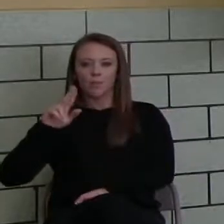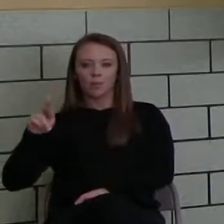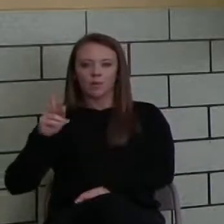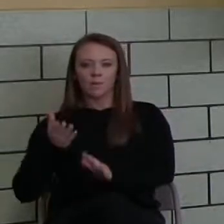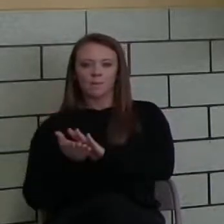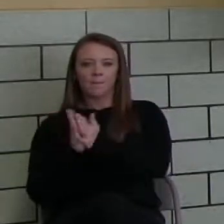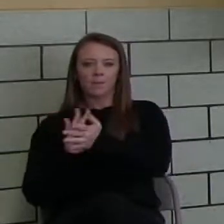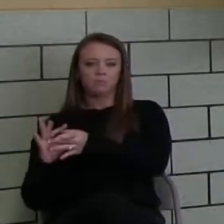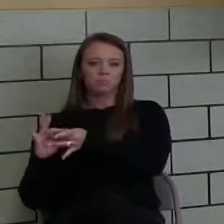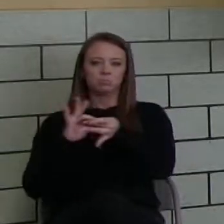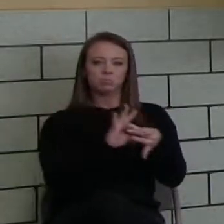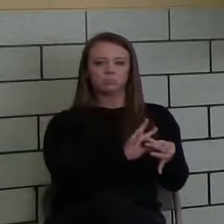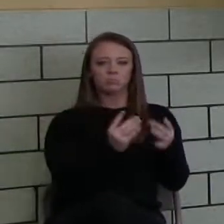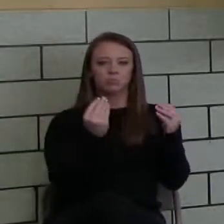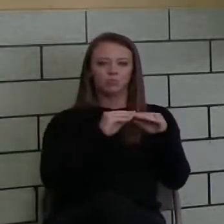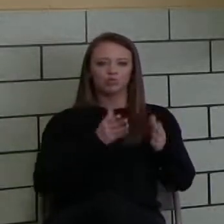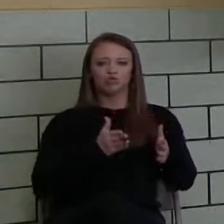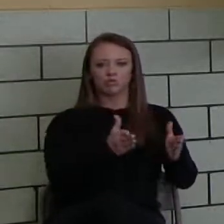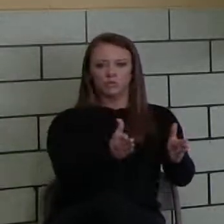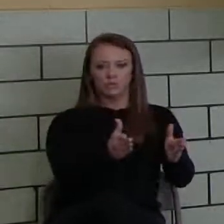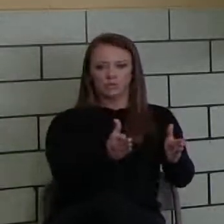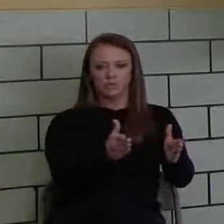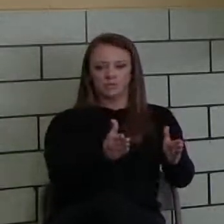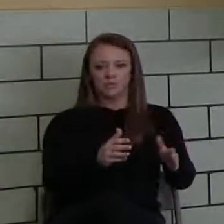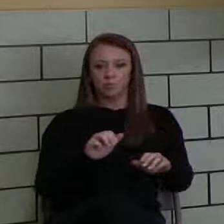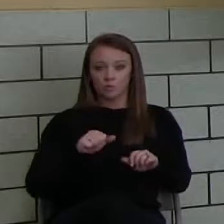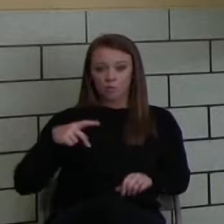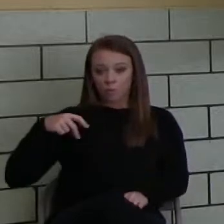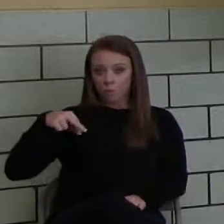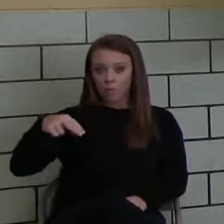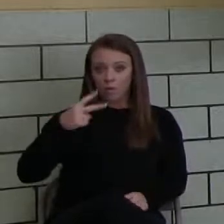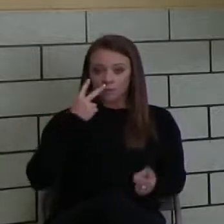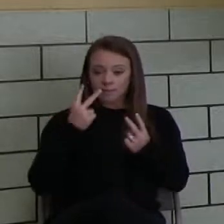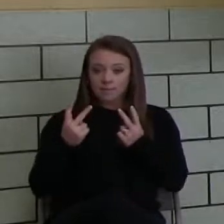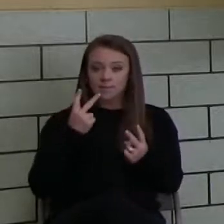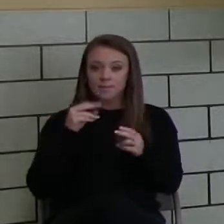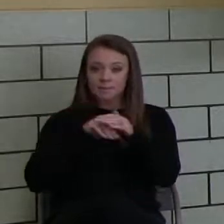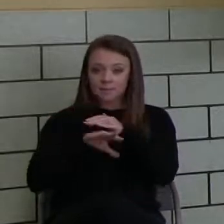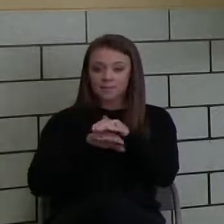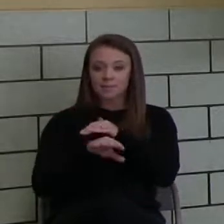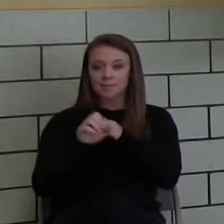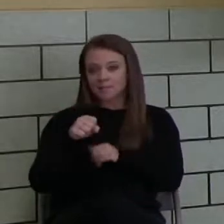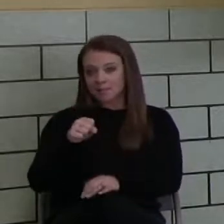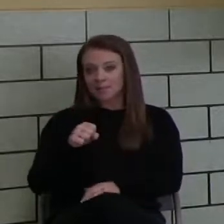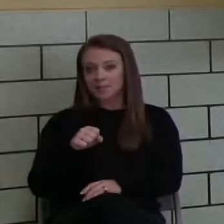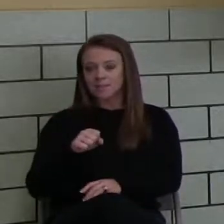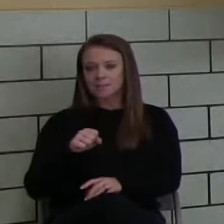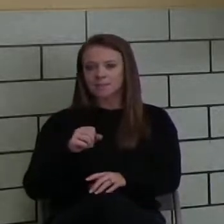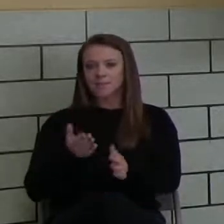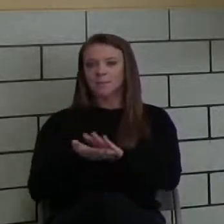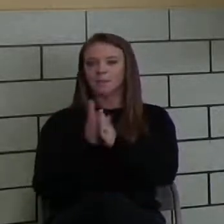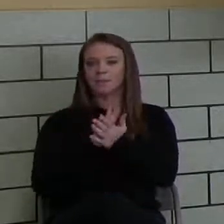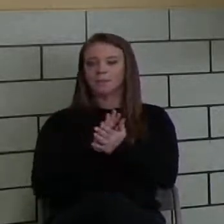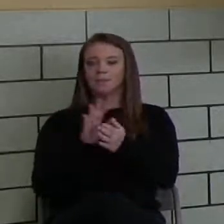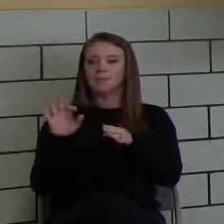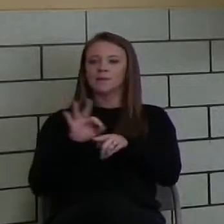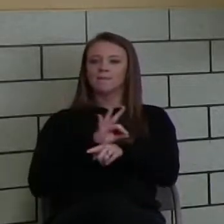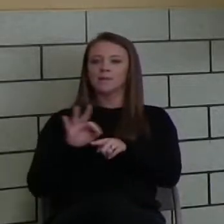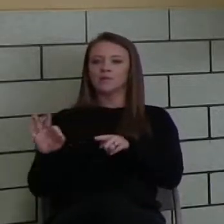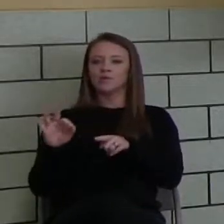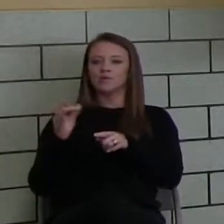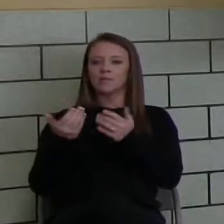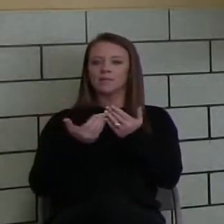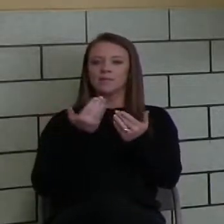little bit, if that makes sense. While it's walkable and highly accessible, it becomes a feature that is